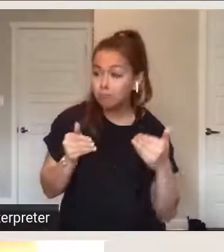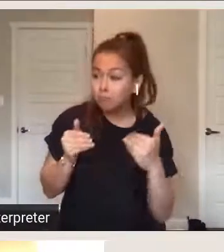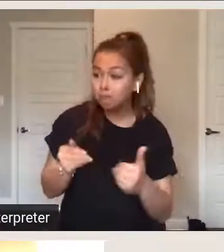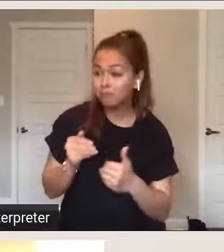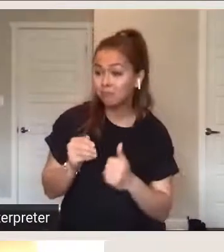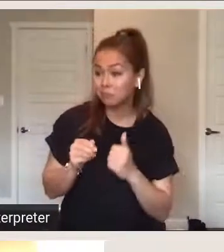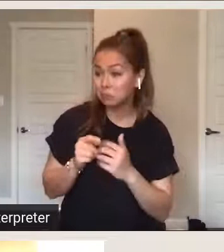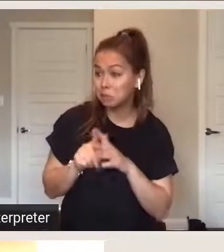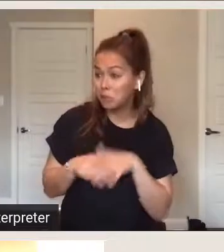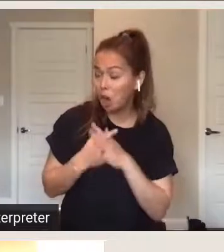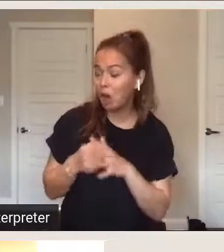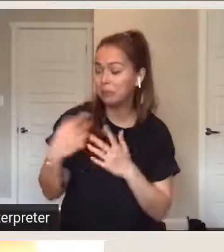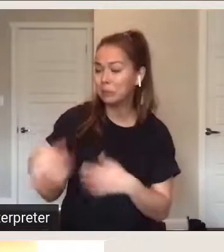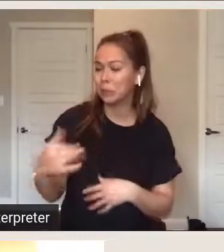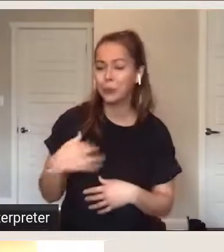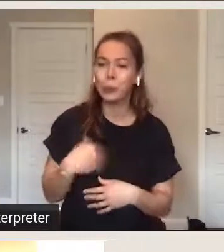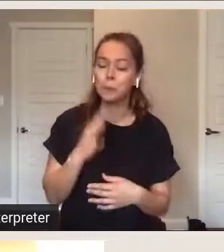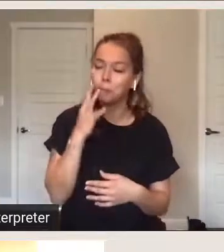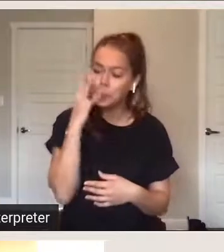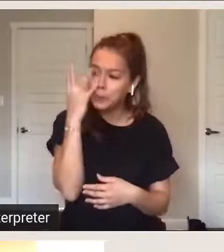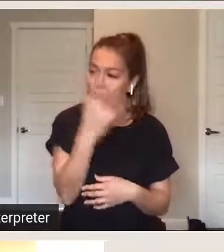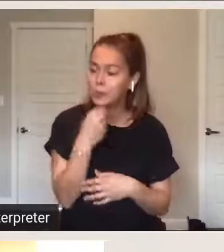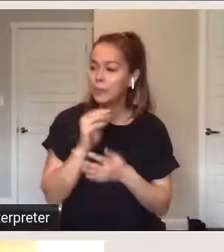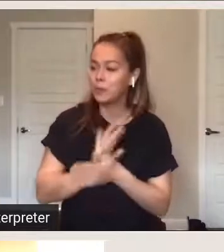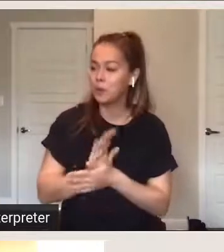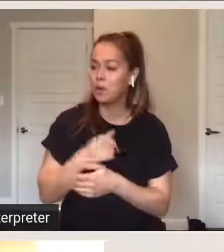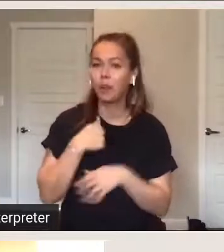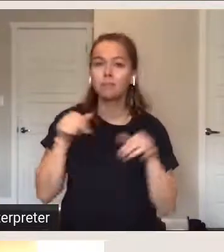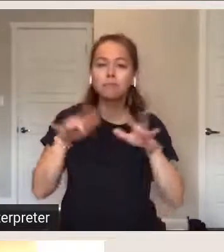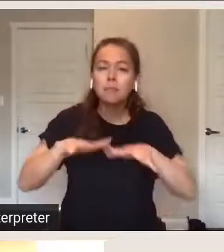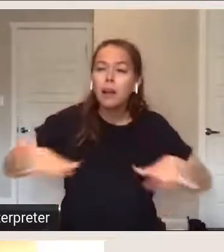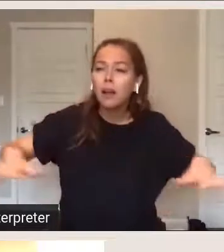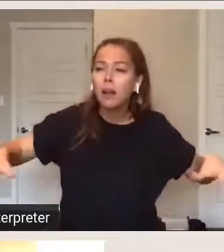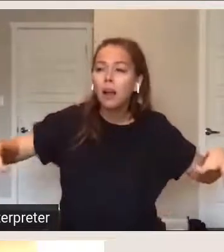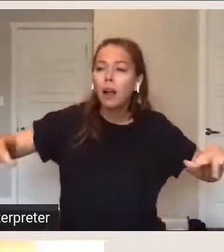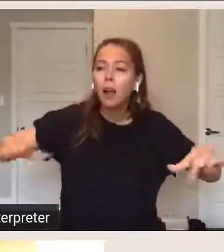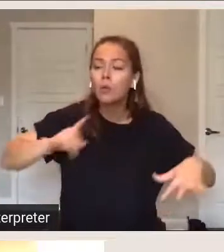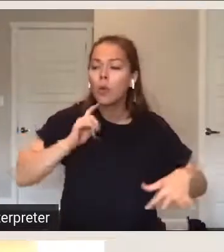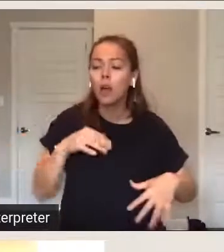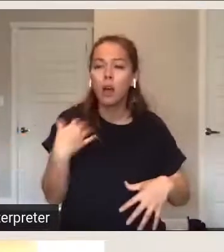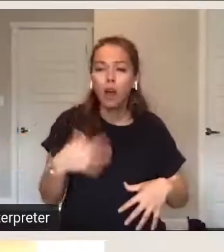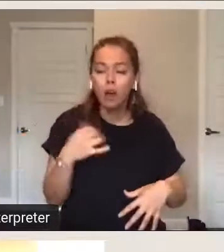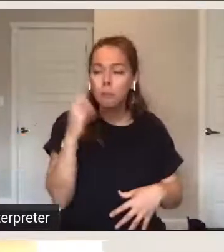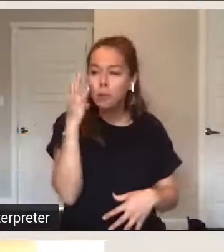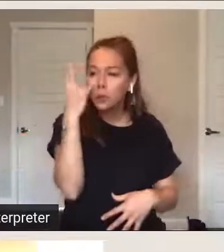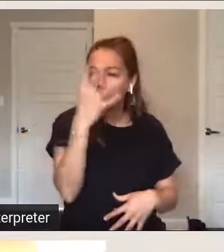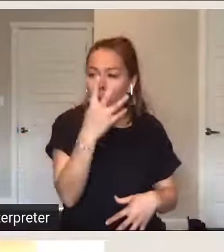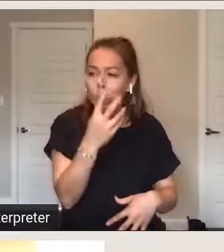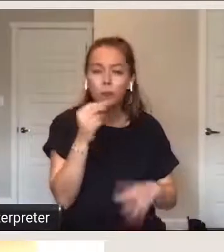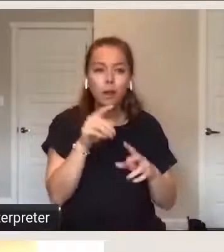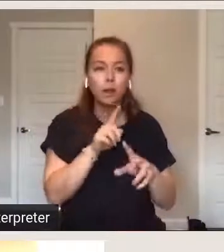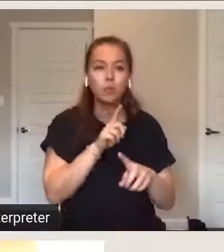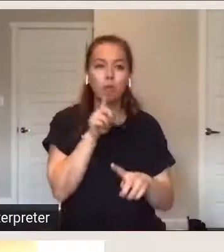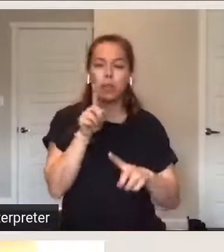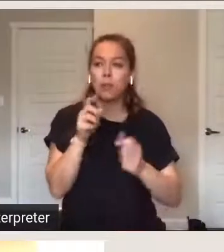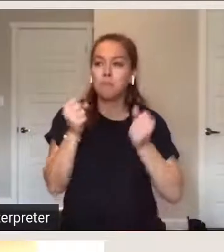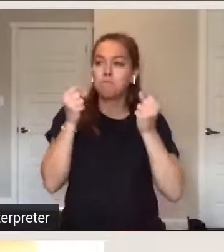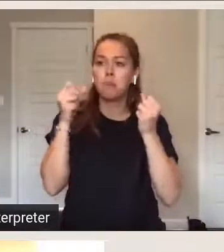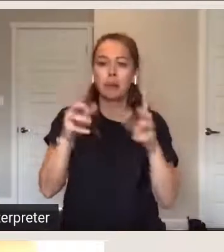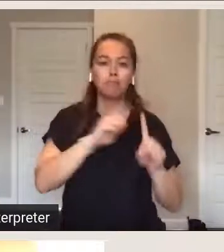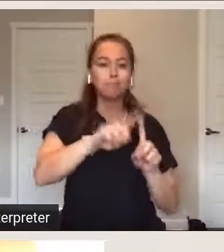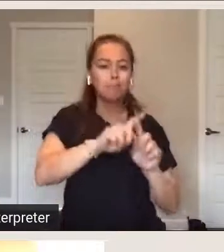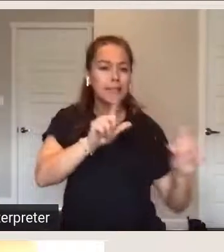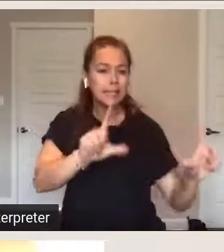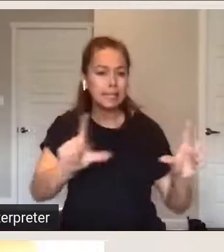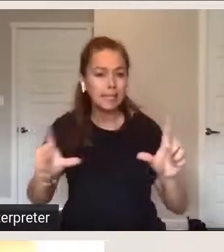What a beautiful film. The landscape was just like extremely gorgeous, and there's just like so much like breathtaking scenes in this